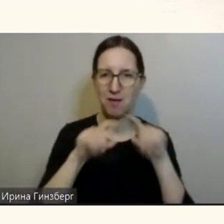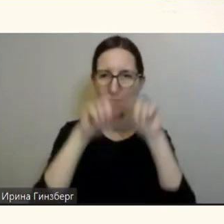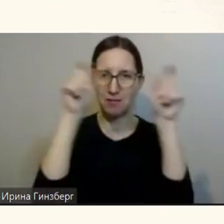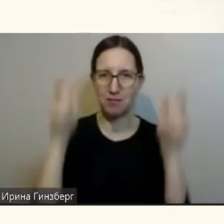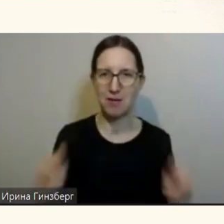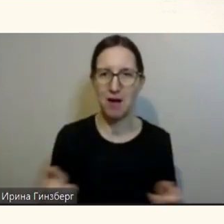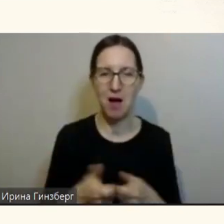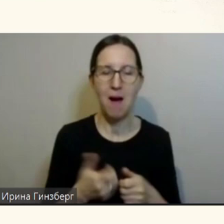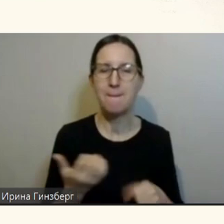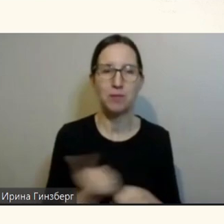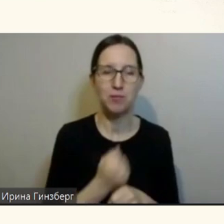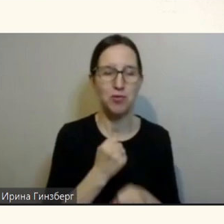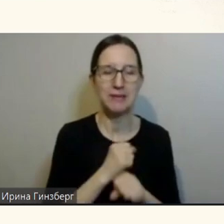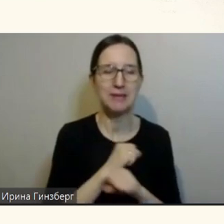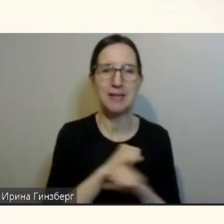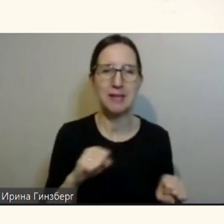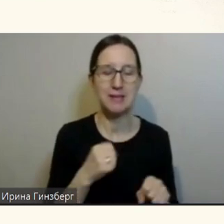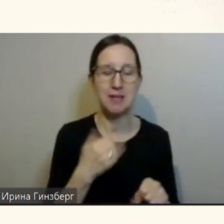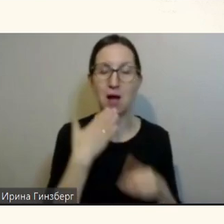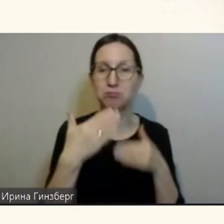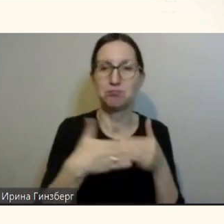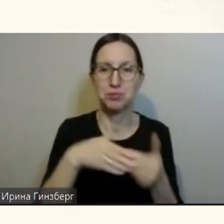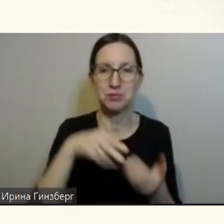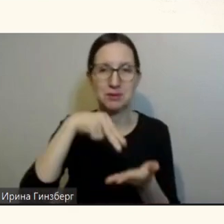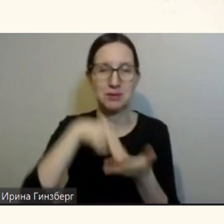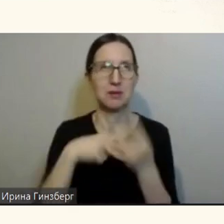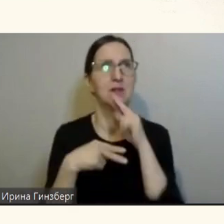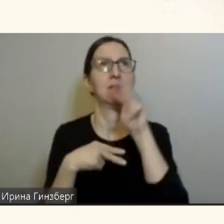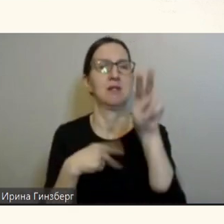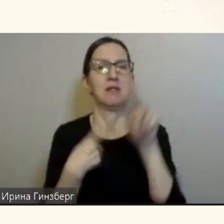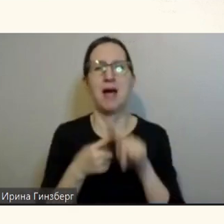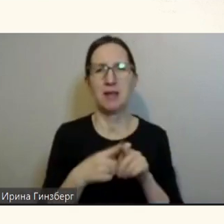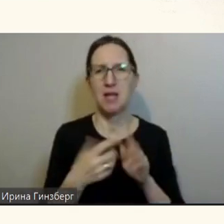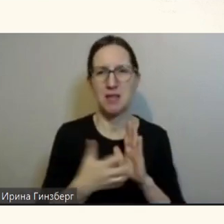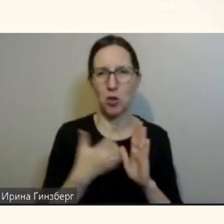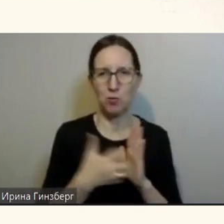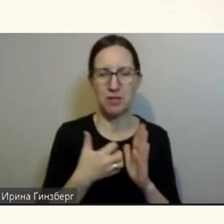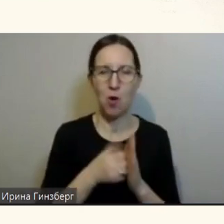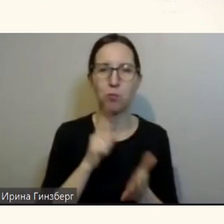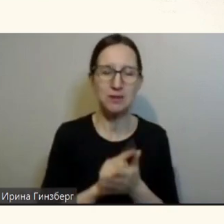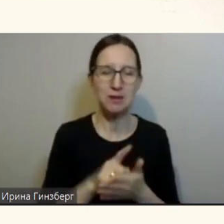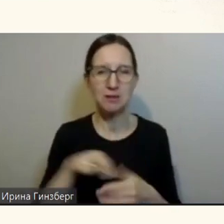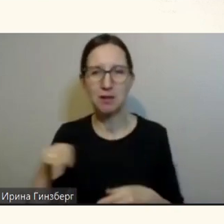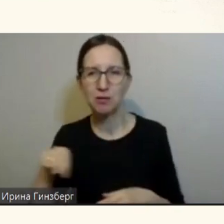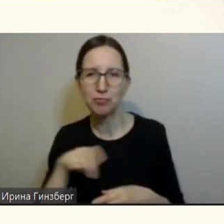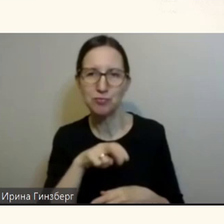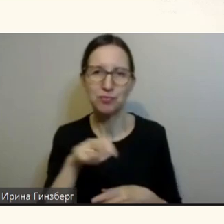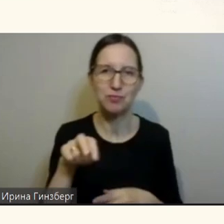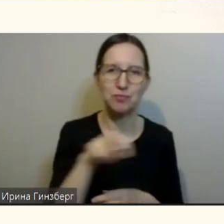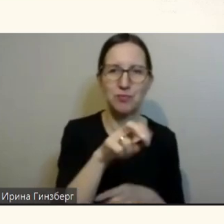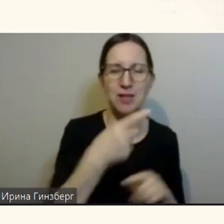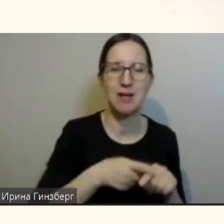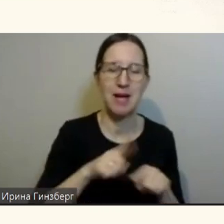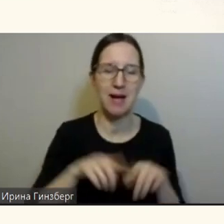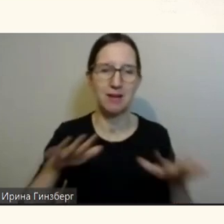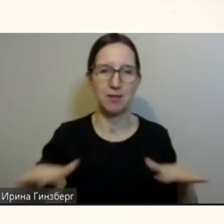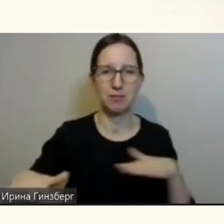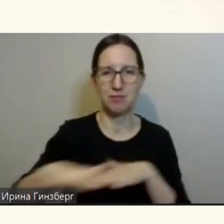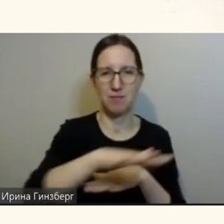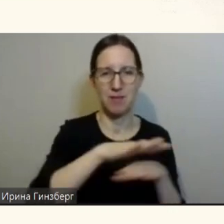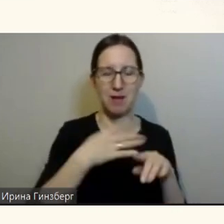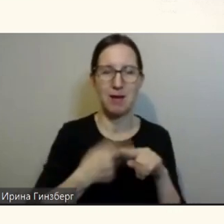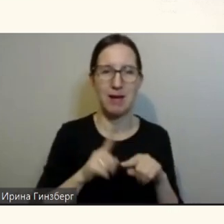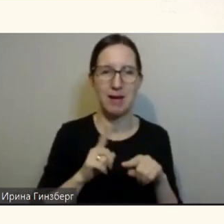us in this picture, is the Quintet of the Astonished, which also, if you're standing on the other side, it